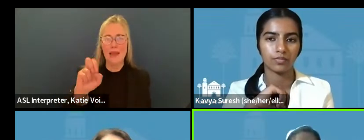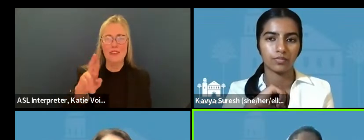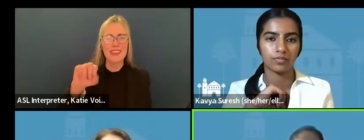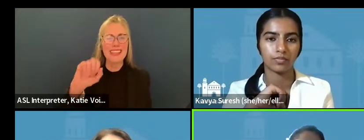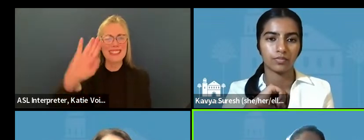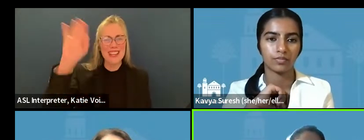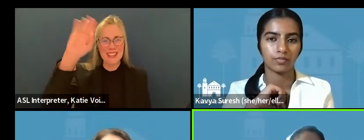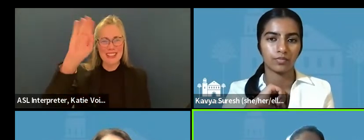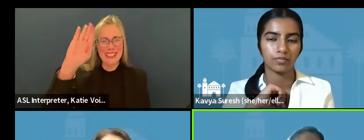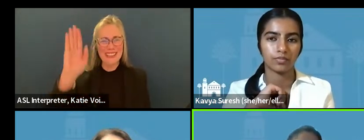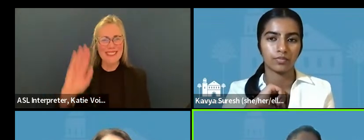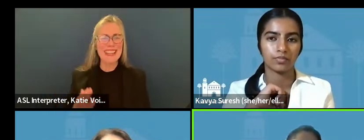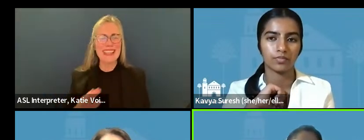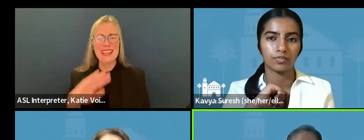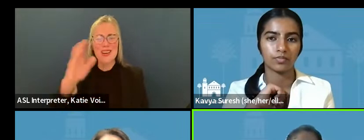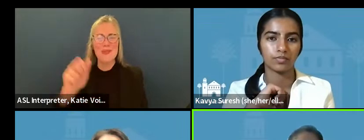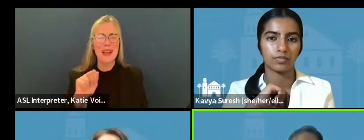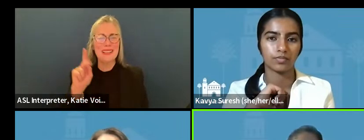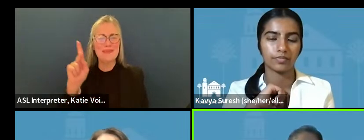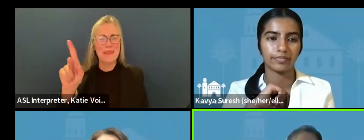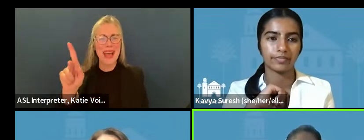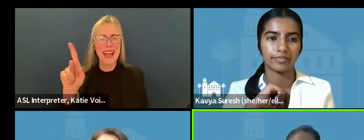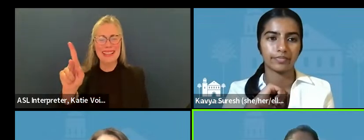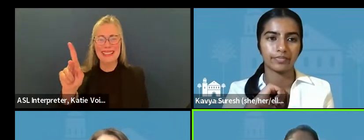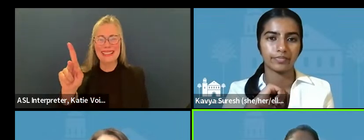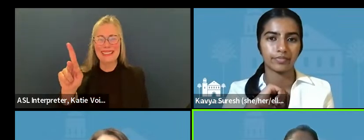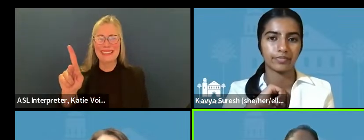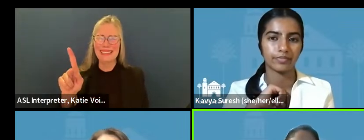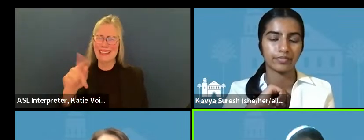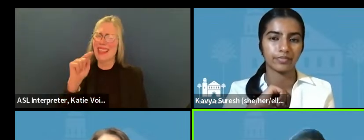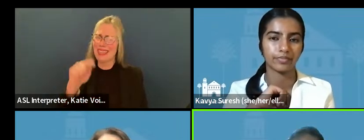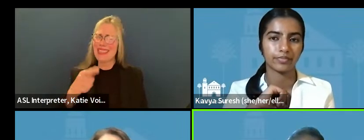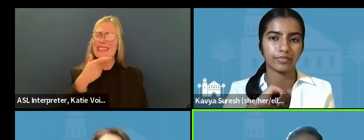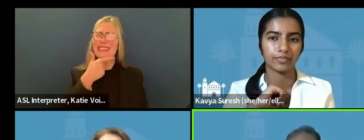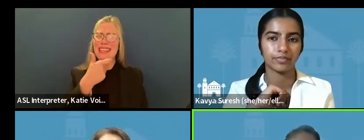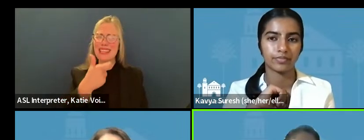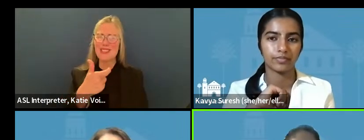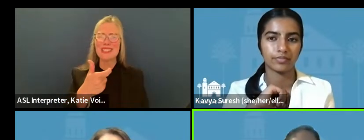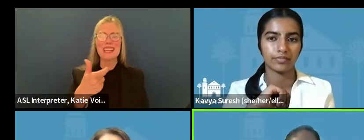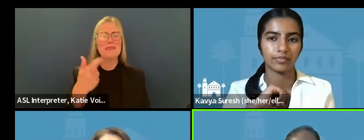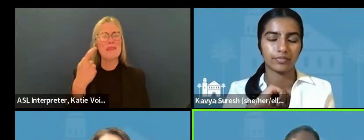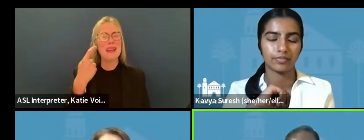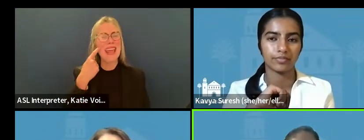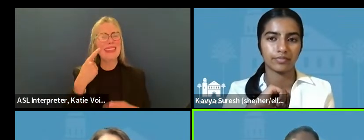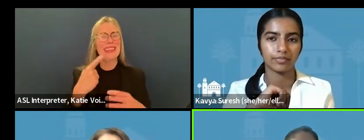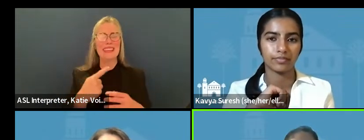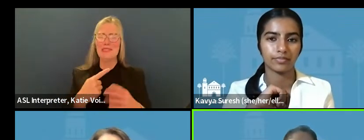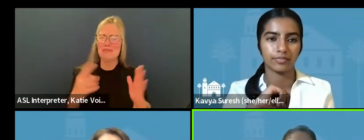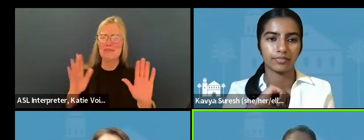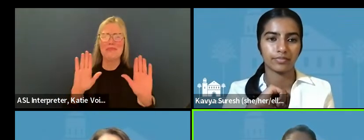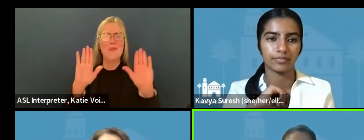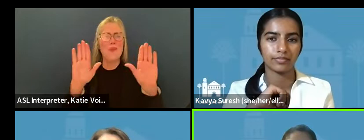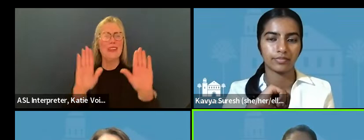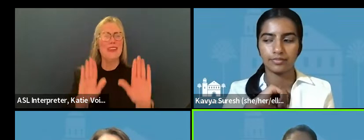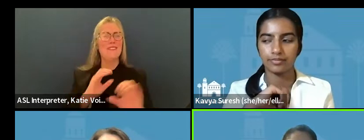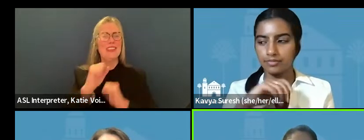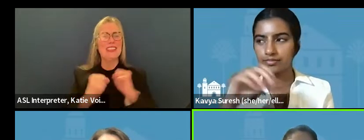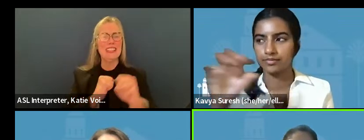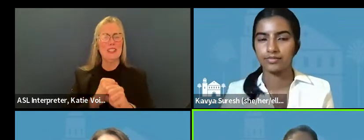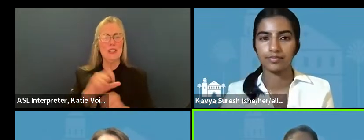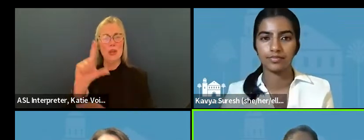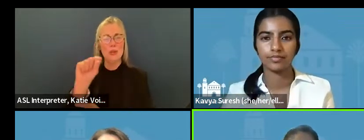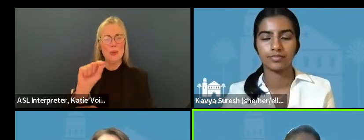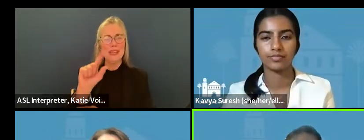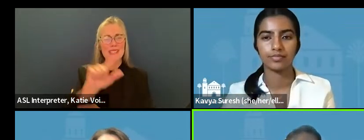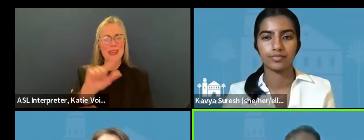evening, everyone, and welcome back. This is going to be a very interesting, but it will be a great 2023. And first of